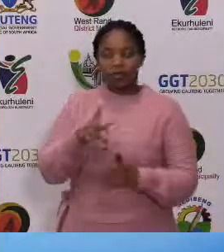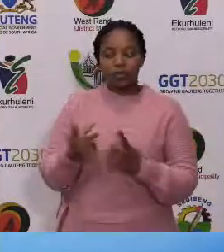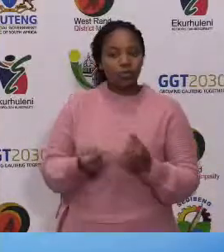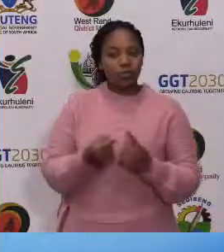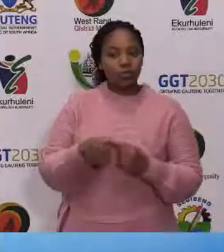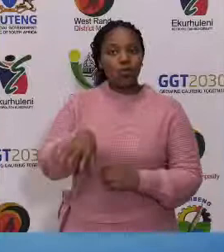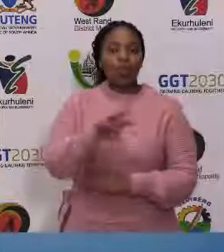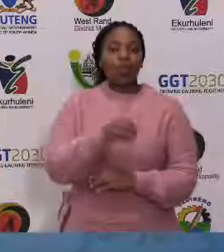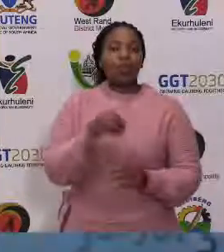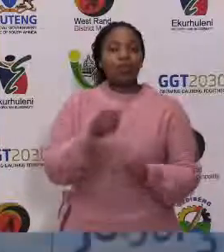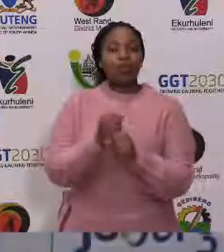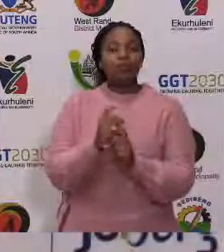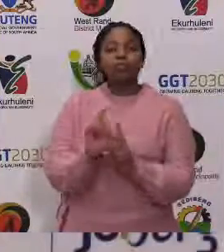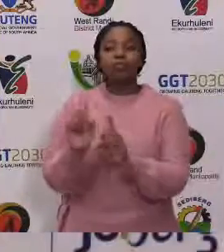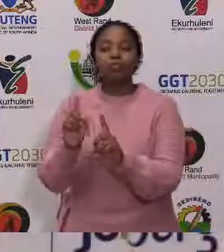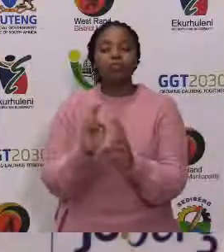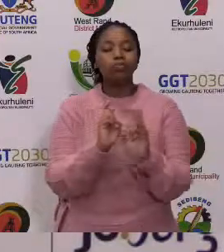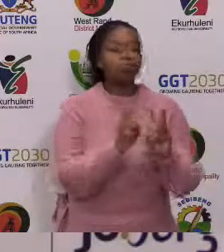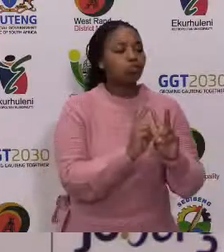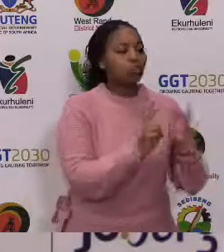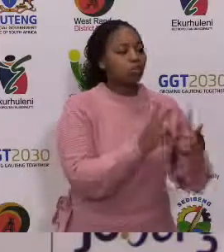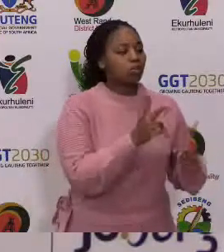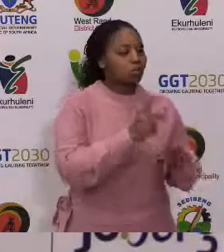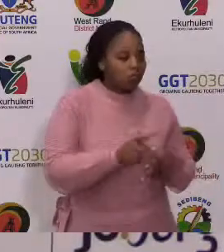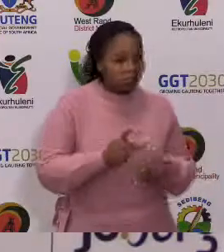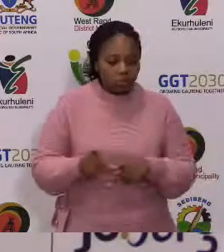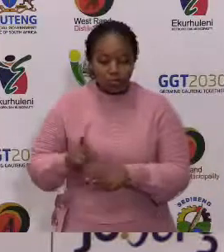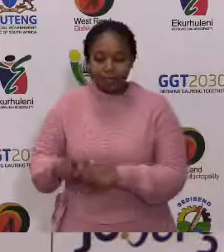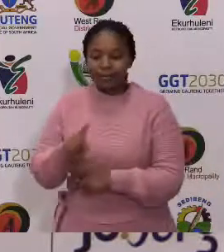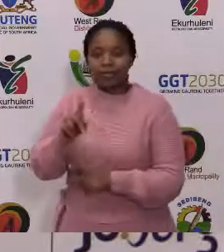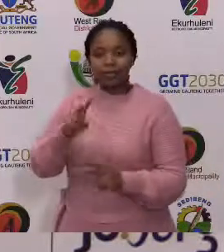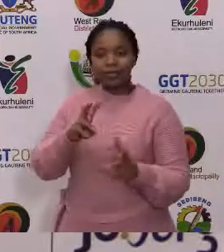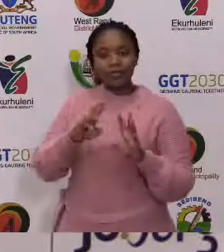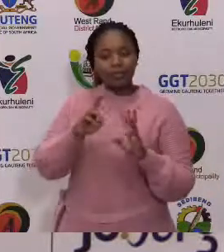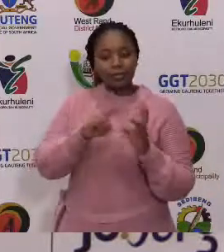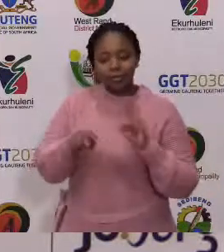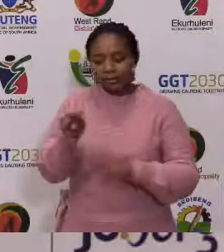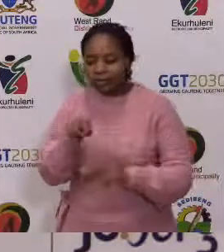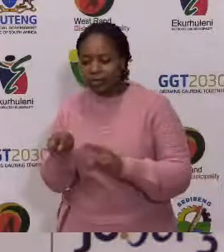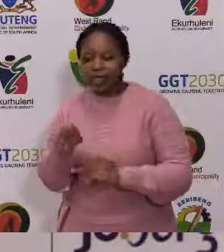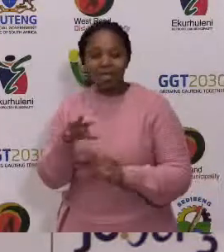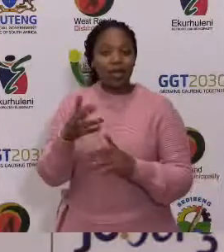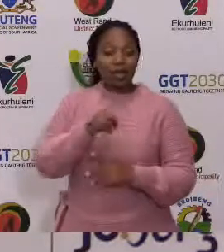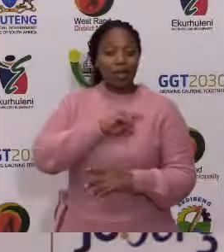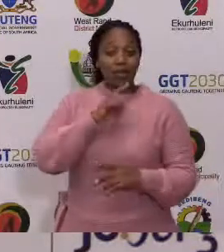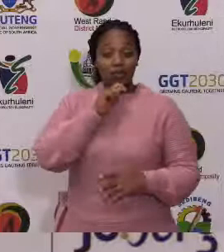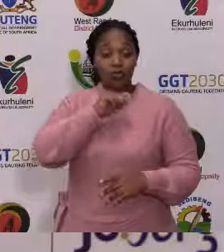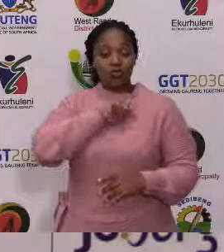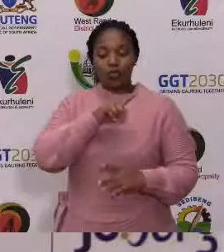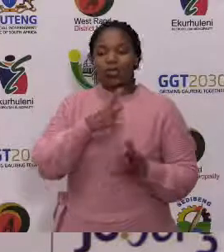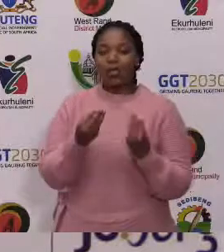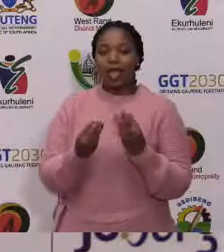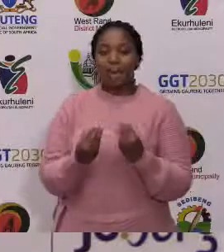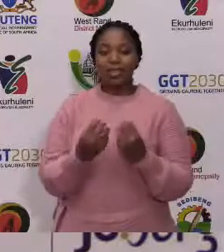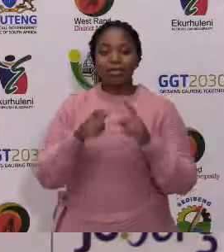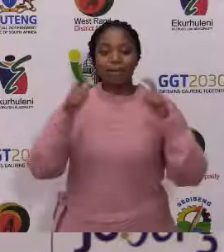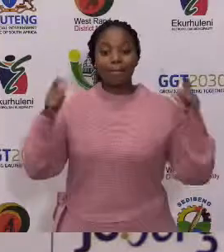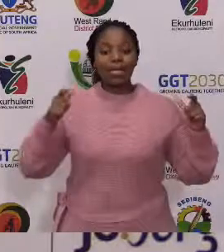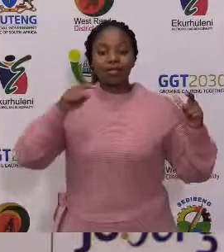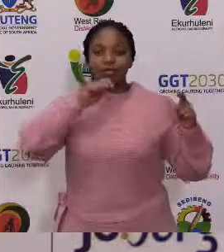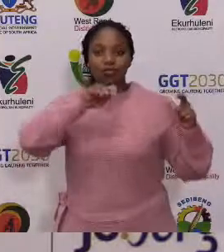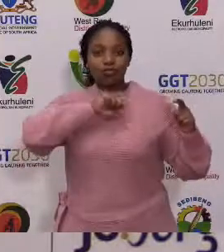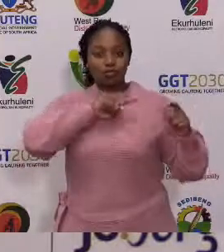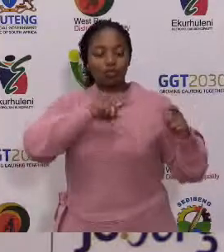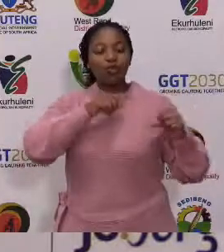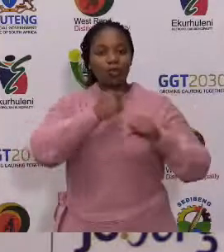to go and inspect and prepare for phase 1B because the numbers are big, and we need to make sure that we go outside of the normal public